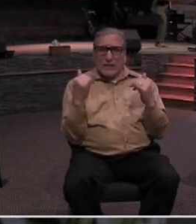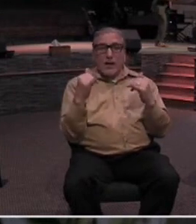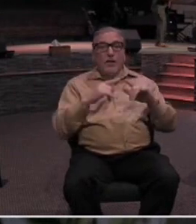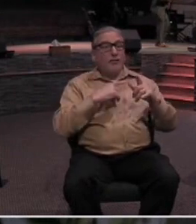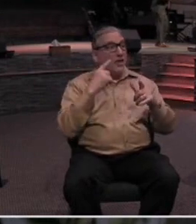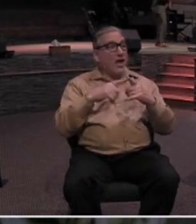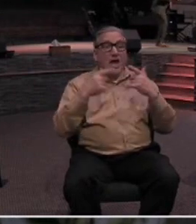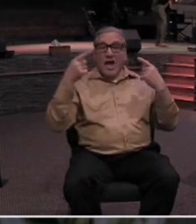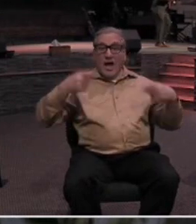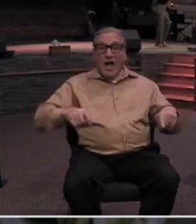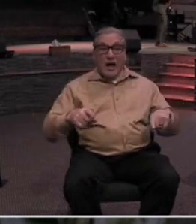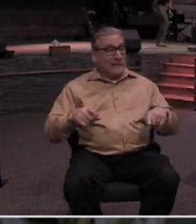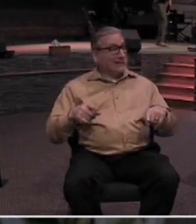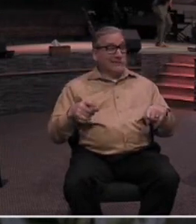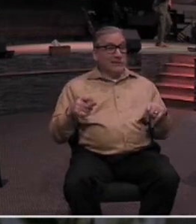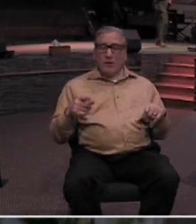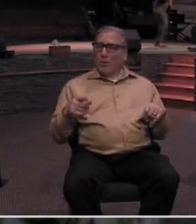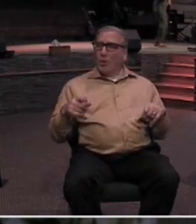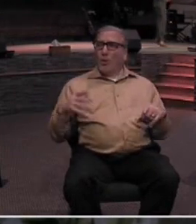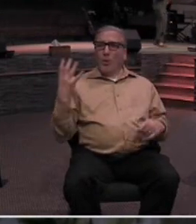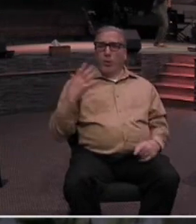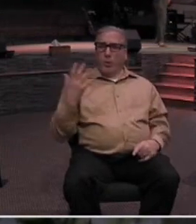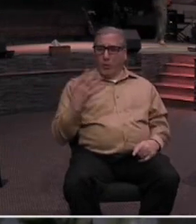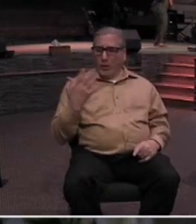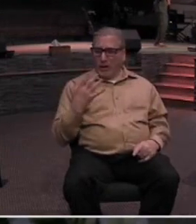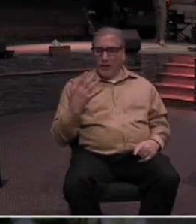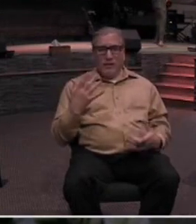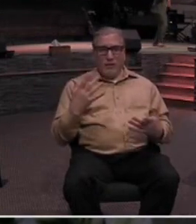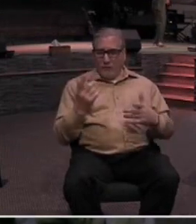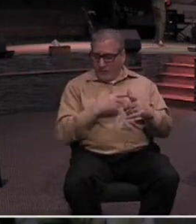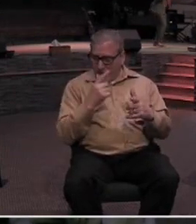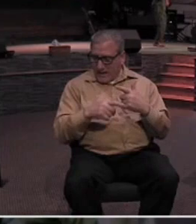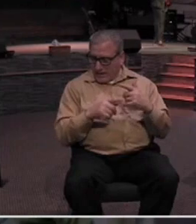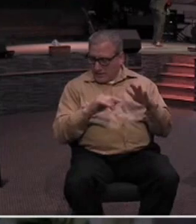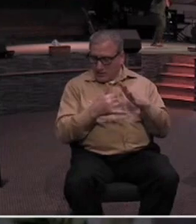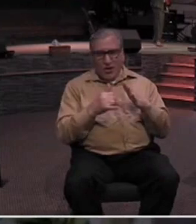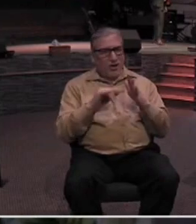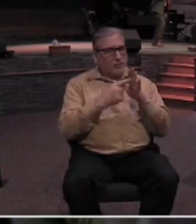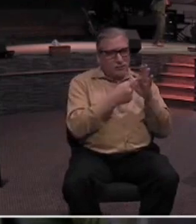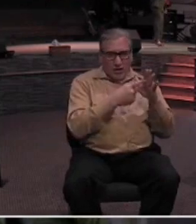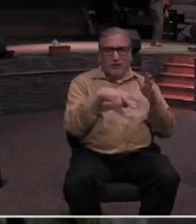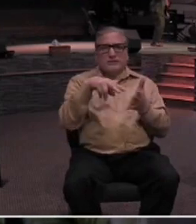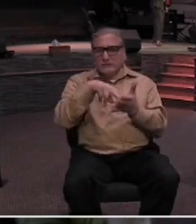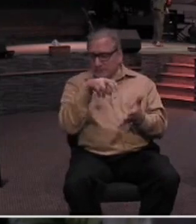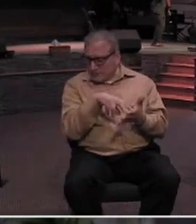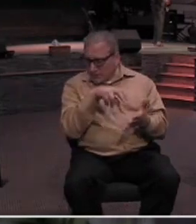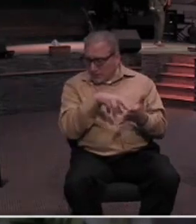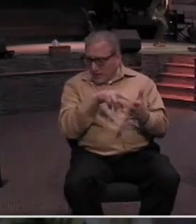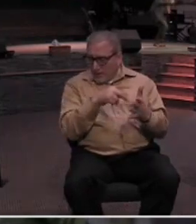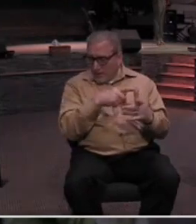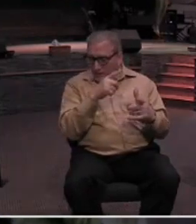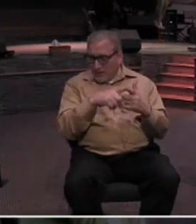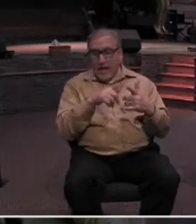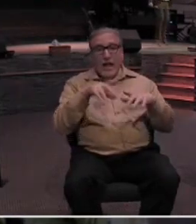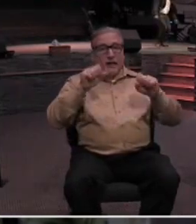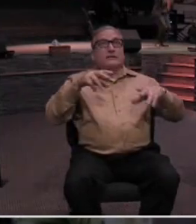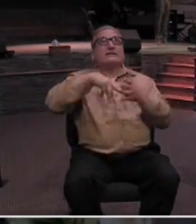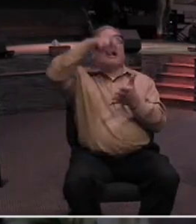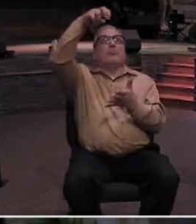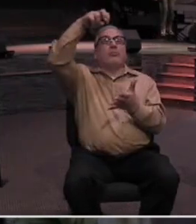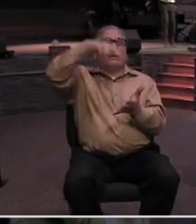sudden, this began to happen. And then all of a sudden, I began to do this. And all of a sudden, I began to do this.